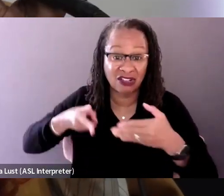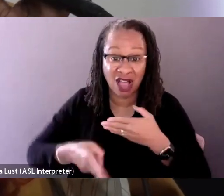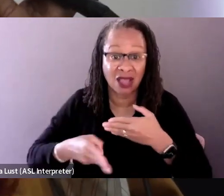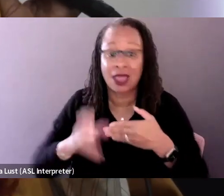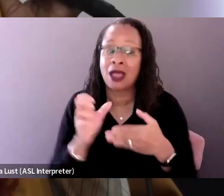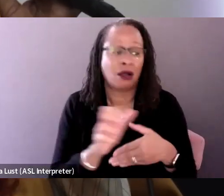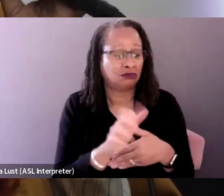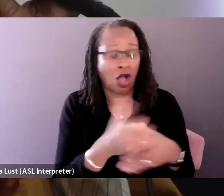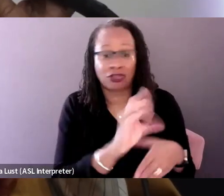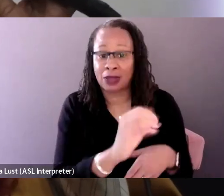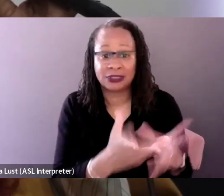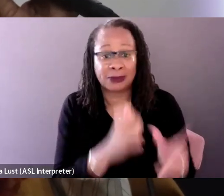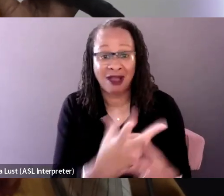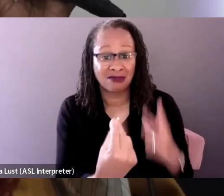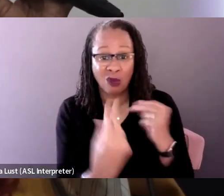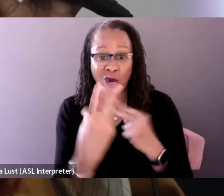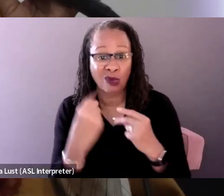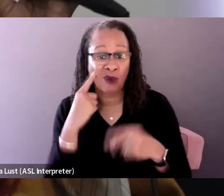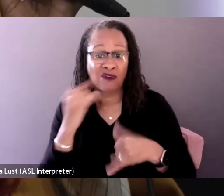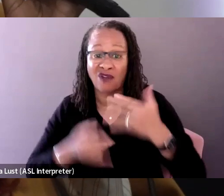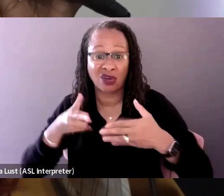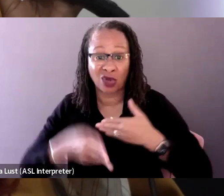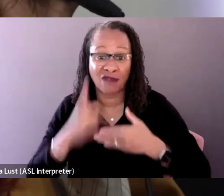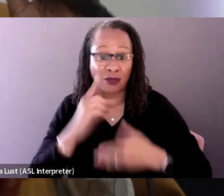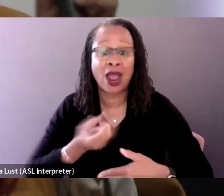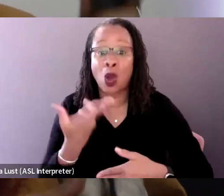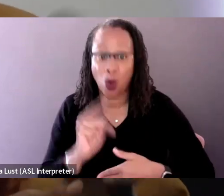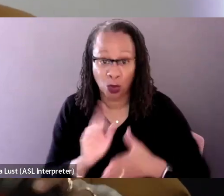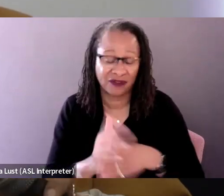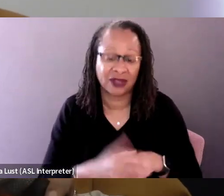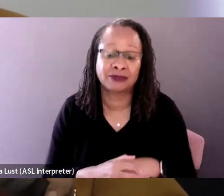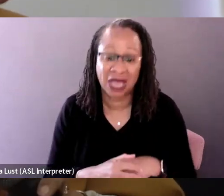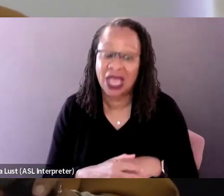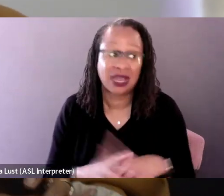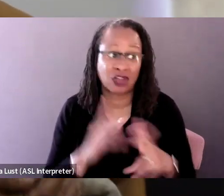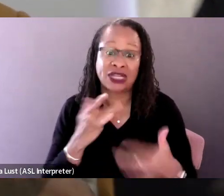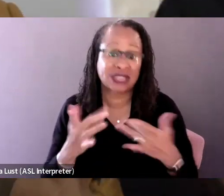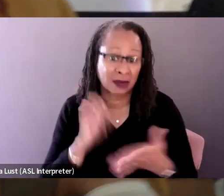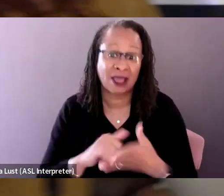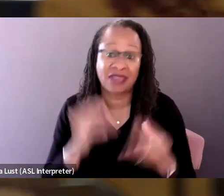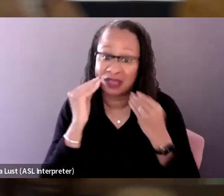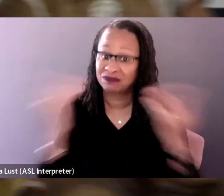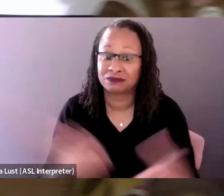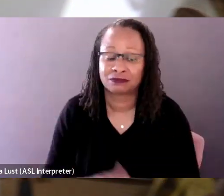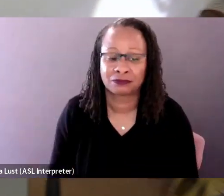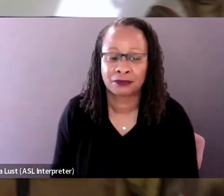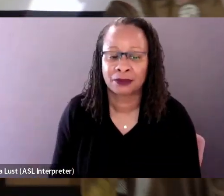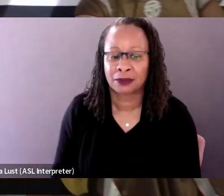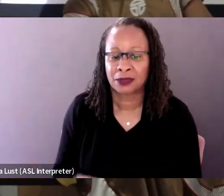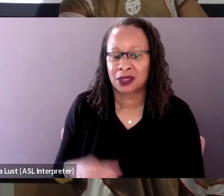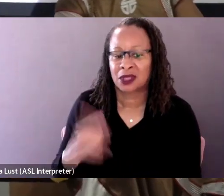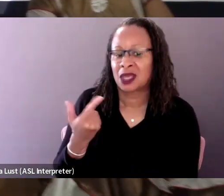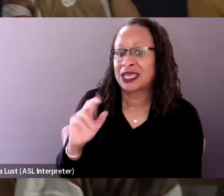given me Final Cut as a first-time filmmaker, and I'm really excited about that. And they support independent